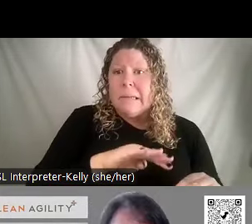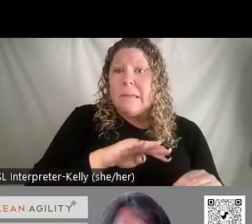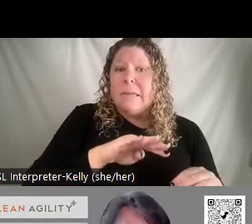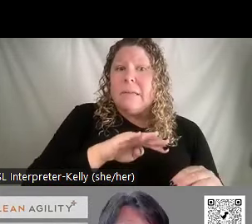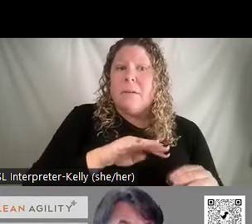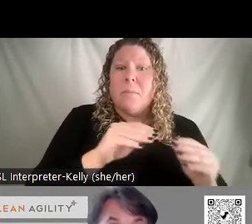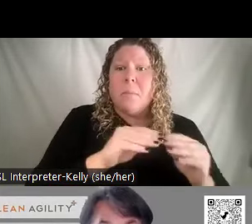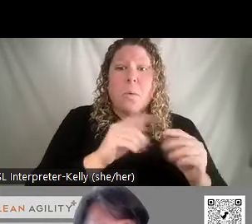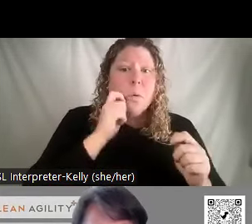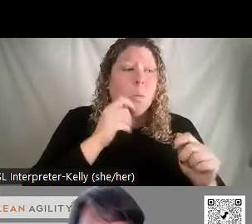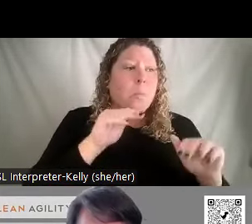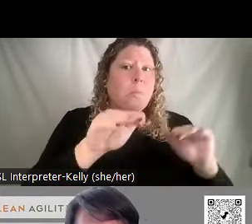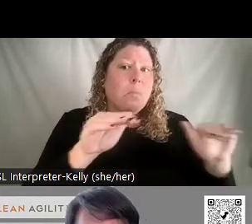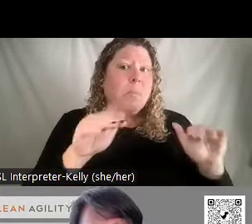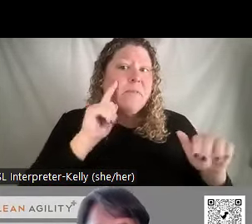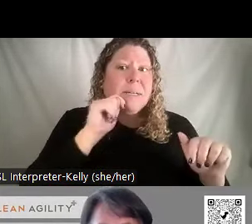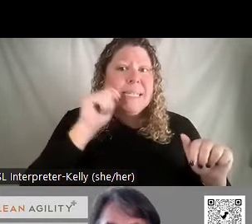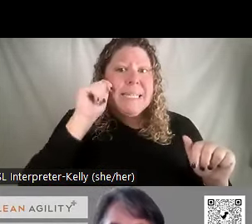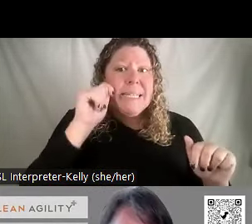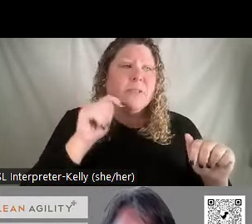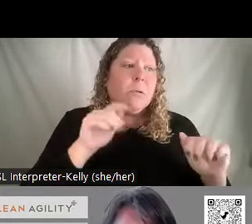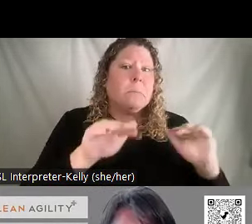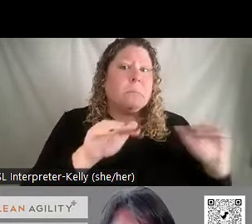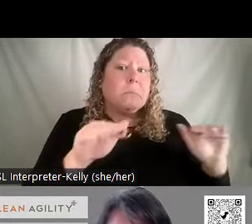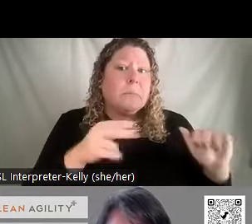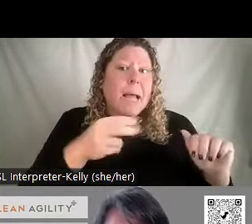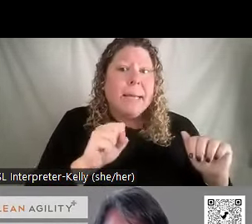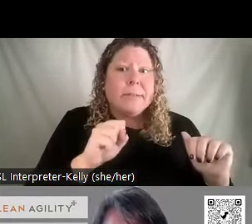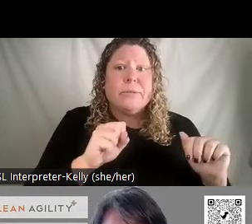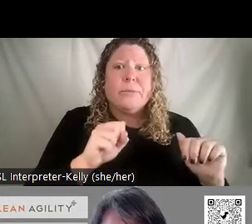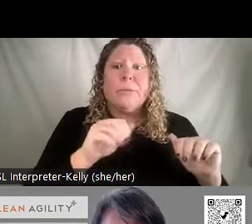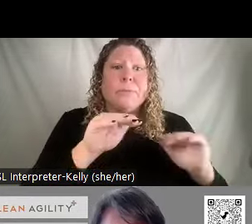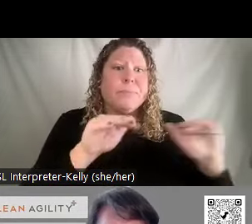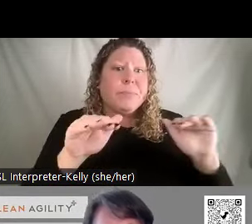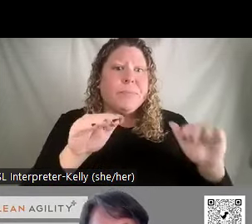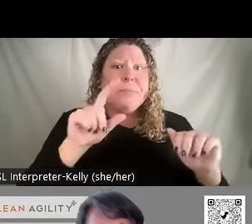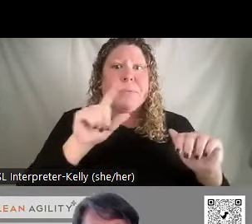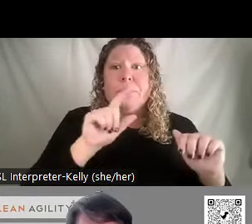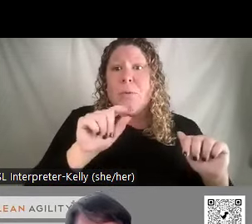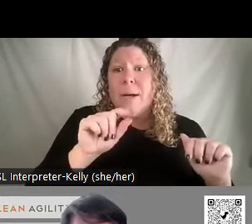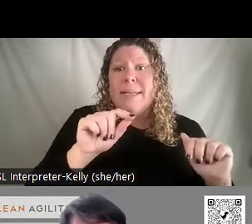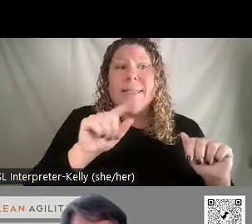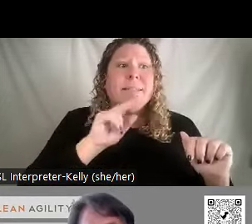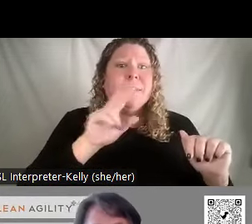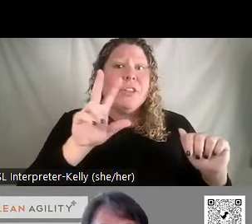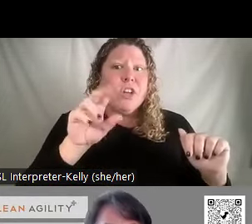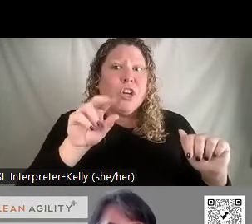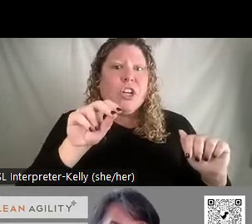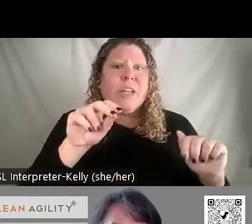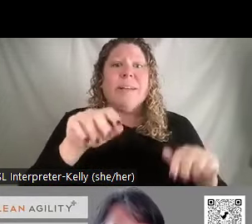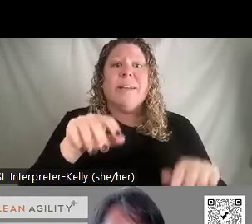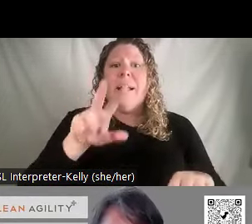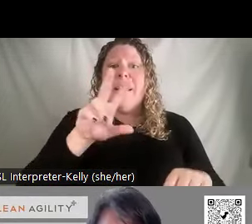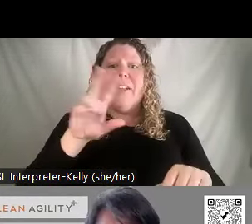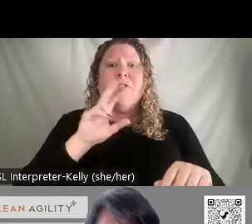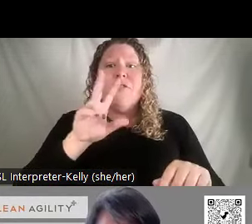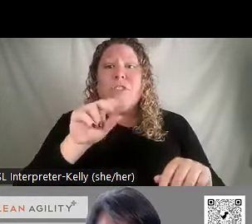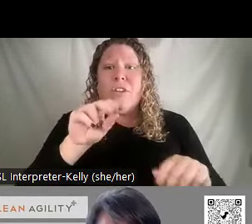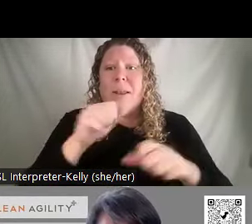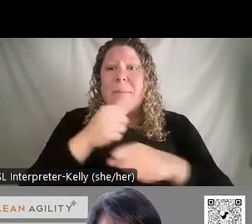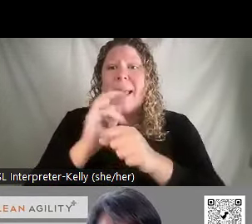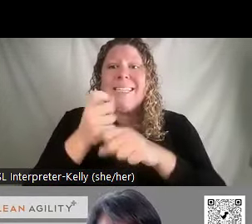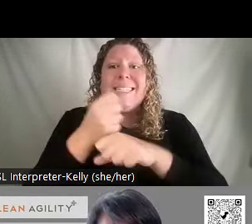interesting for teens or high schoolers and for 20-somethings and 30-somethings. And 30-somethings made it easier, safe for 40-somethings